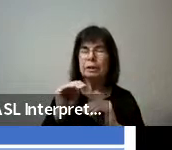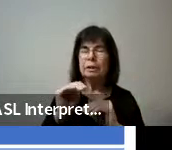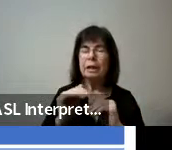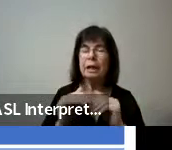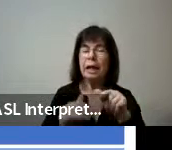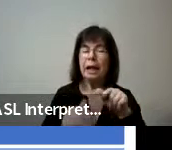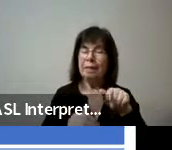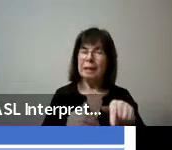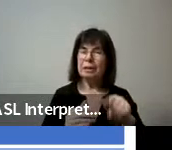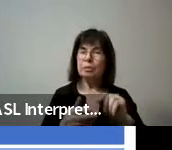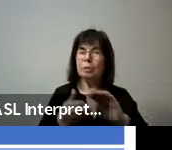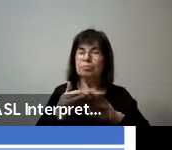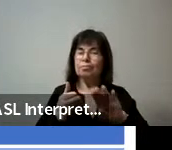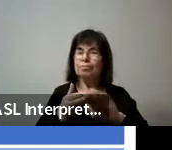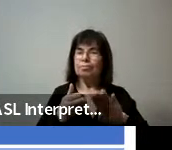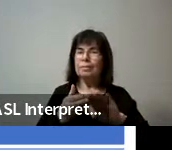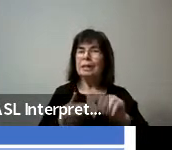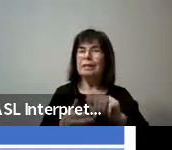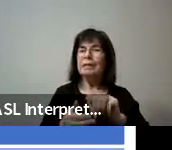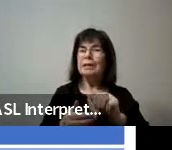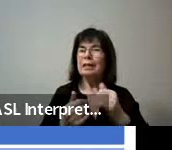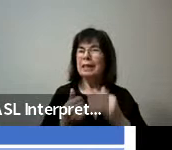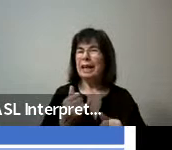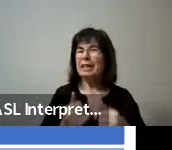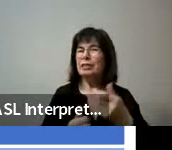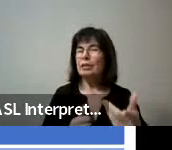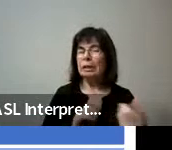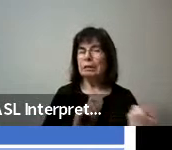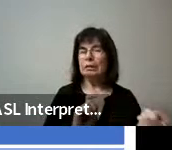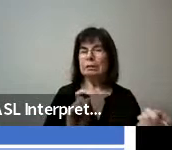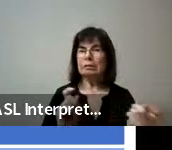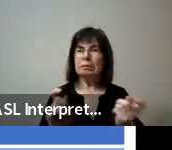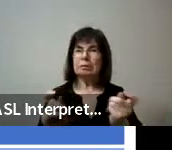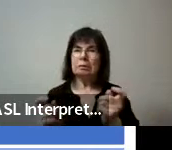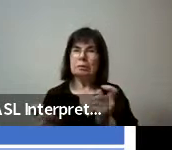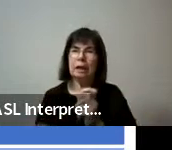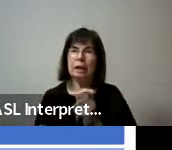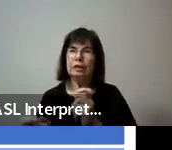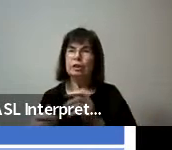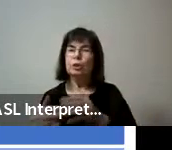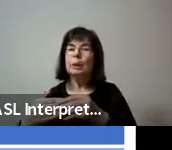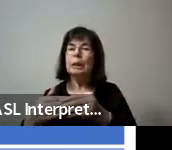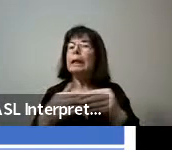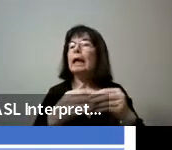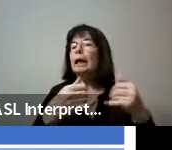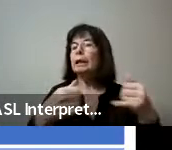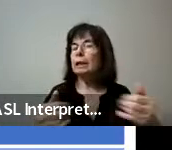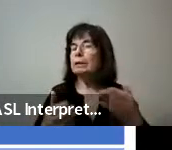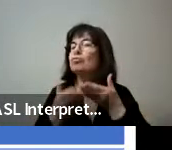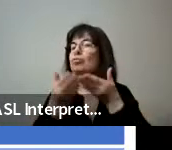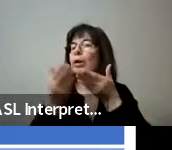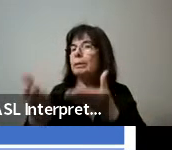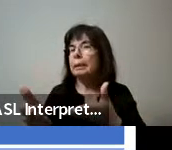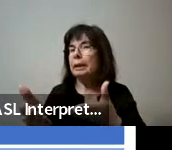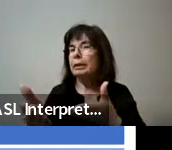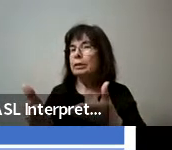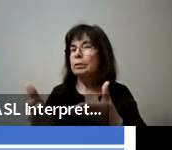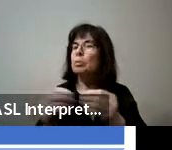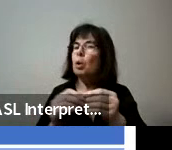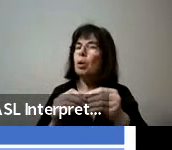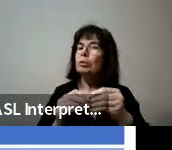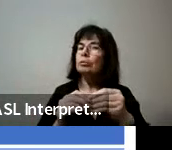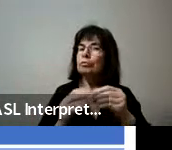of the sort of emergency legal restrictions and shifting to really a guidelines and recommendations based approach